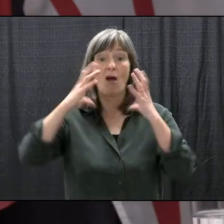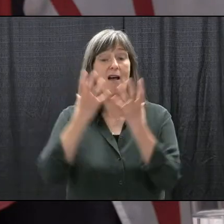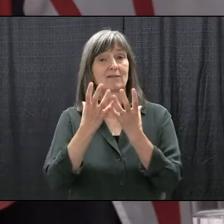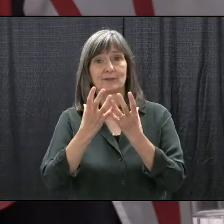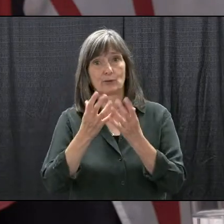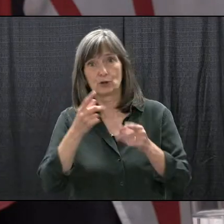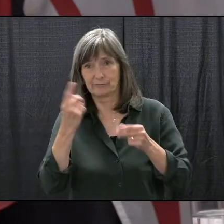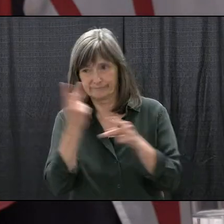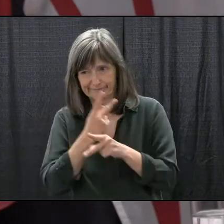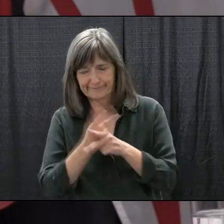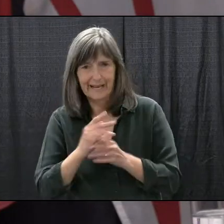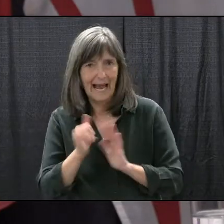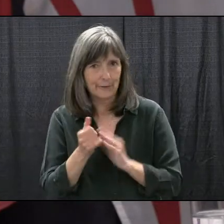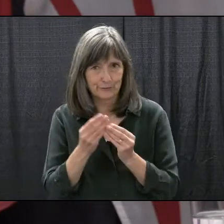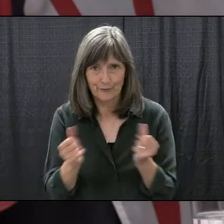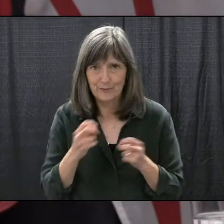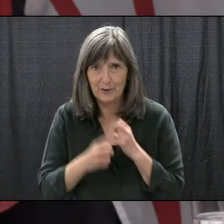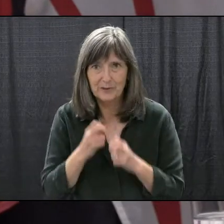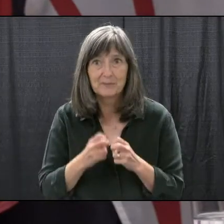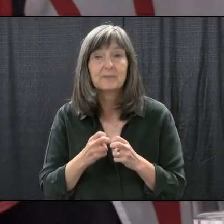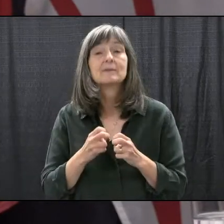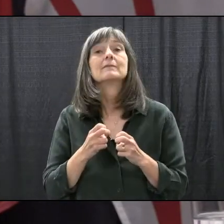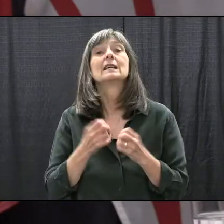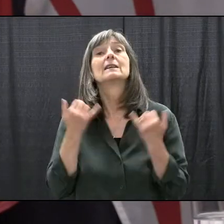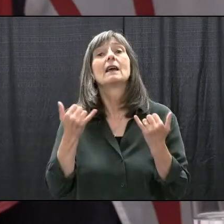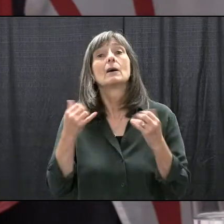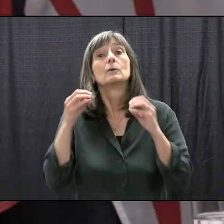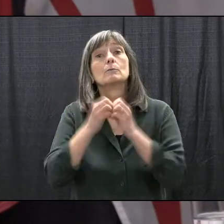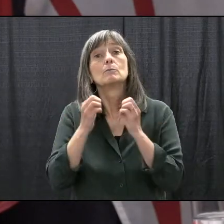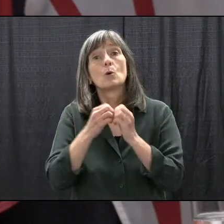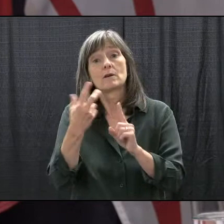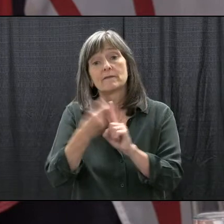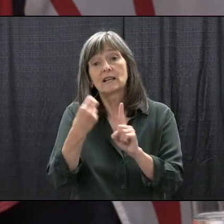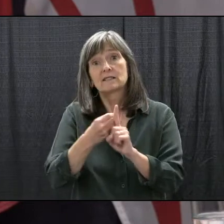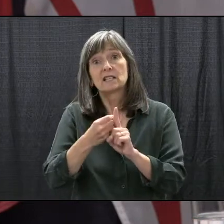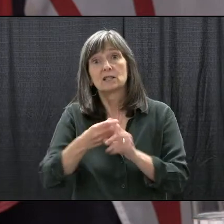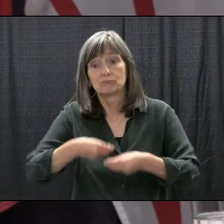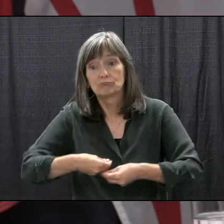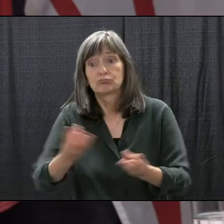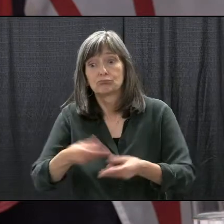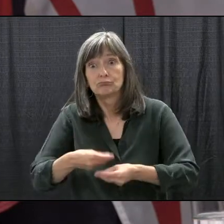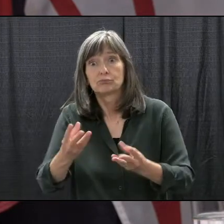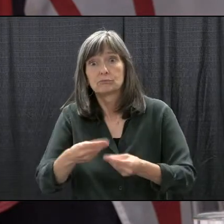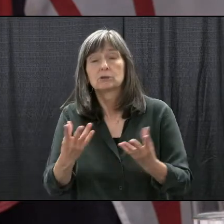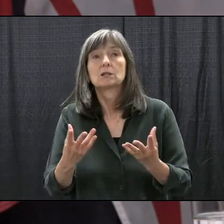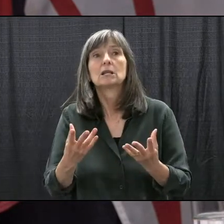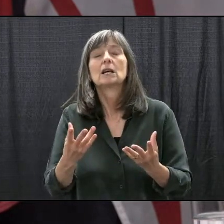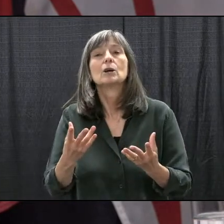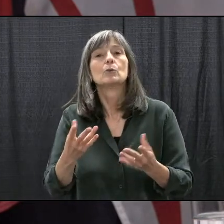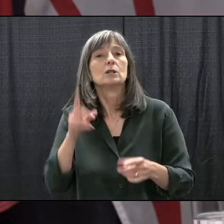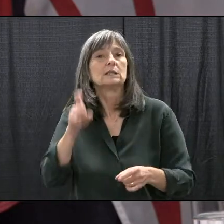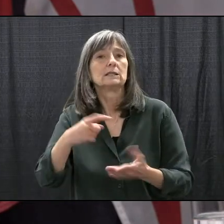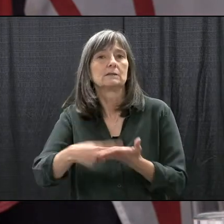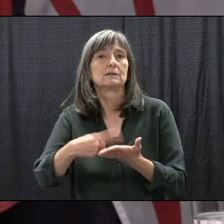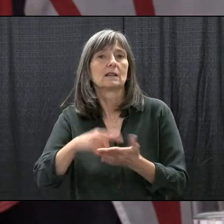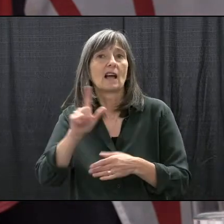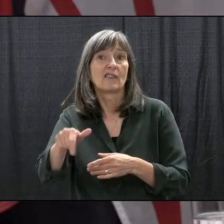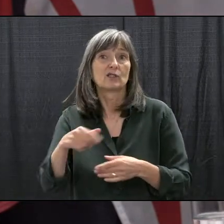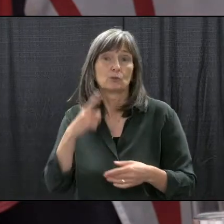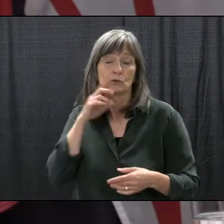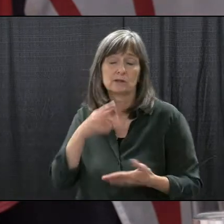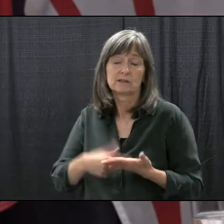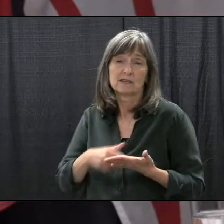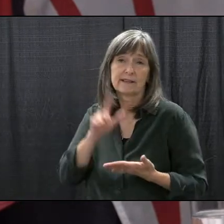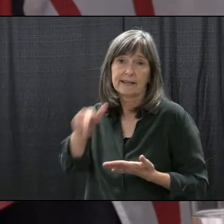riddle. And as vaccines become more available, as they have been, of course, that's something that we'll entertain here as a province, no